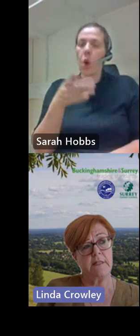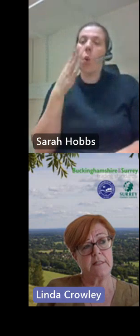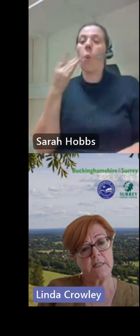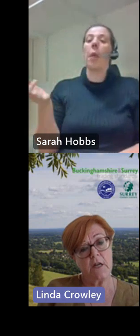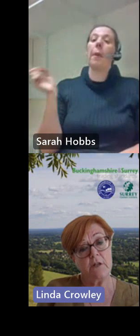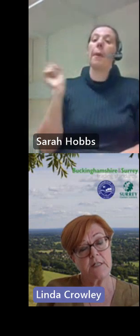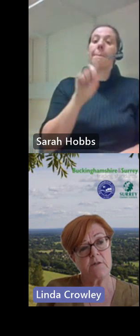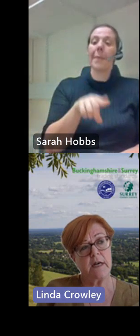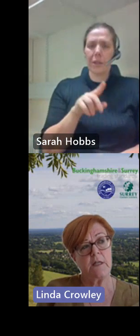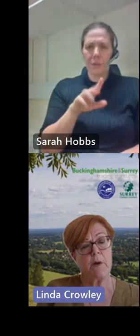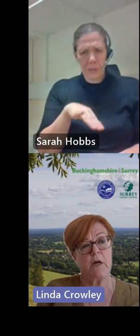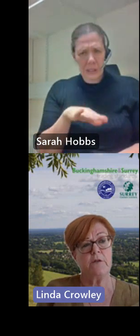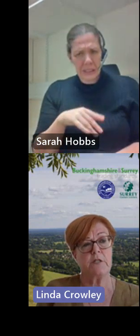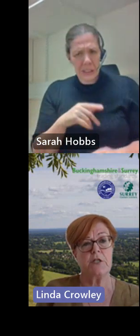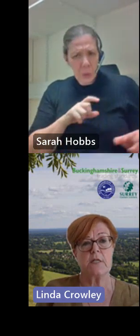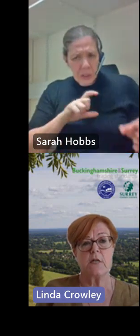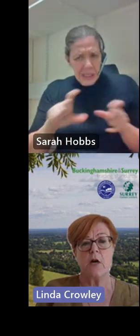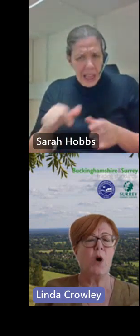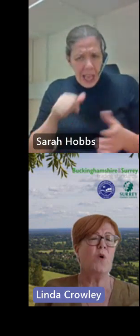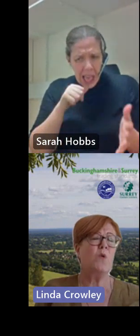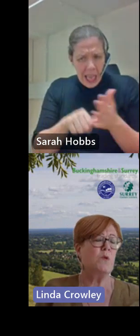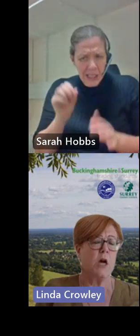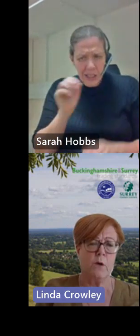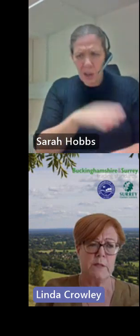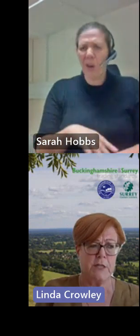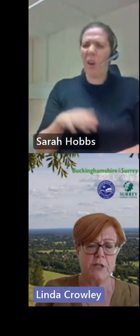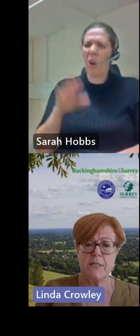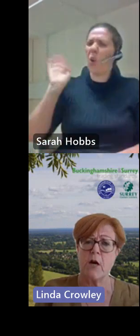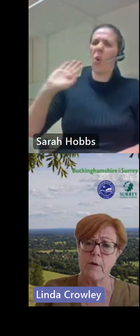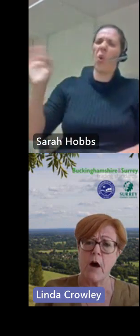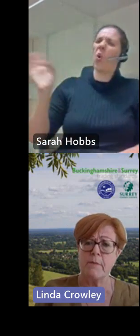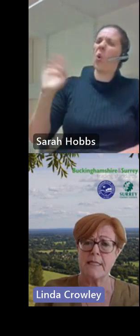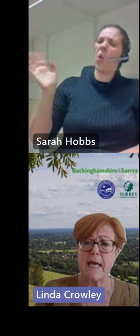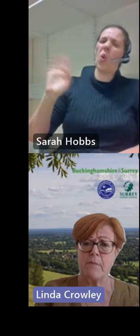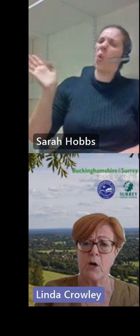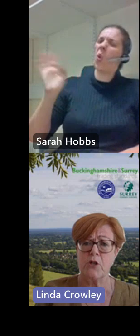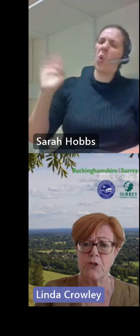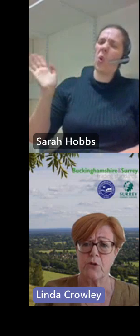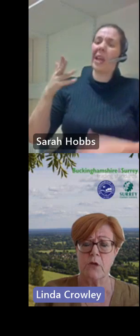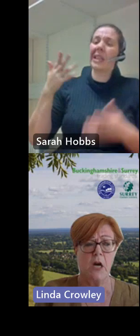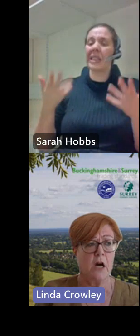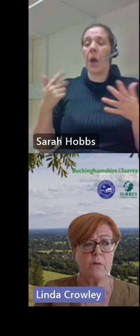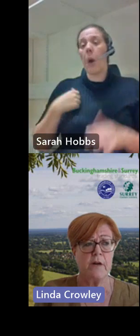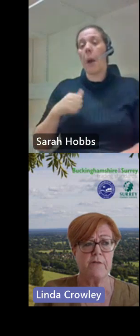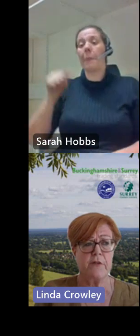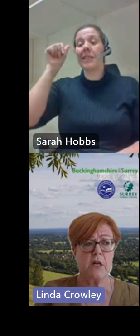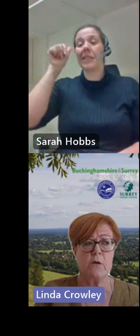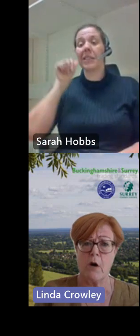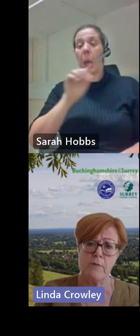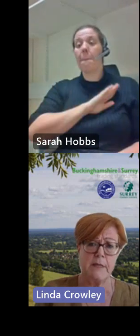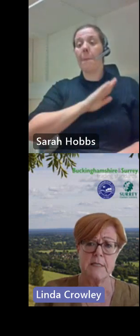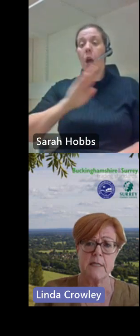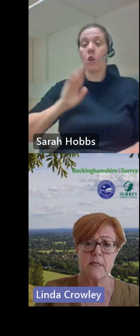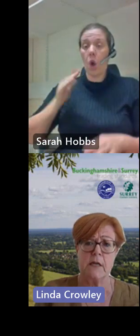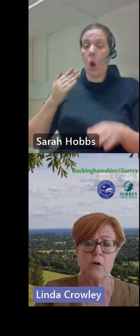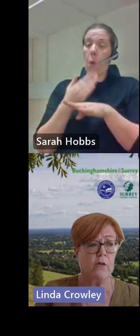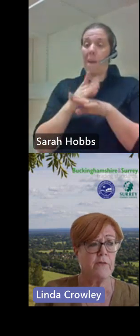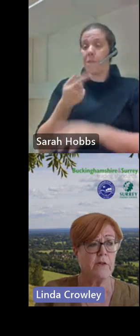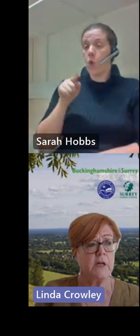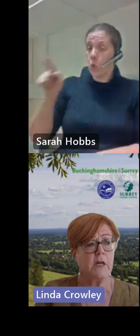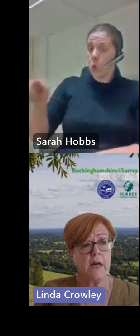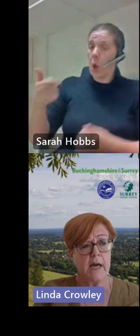visit her, I said, you know, you still get in the post? And she said, oh no, dear. She said, I'm a scam marshal. I work for you. I've been